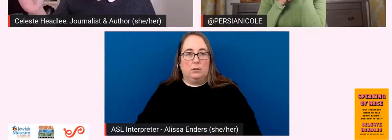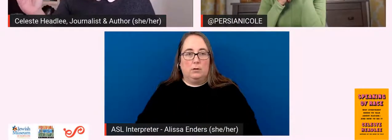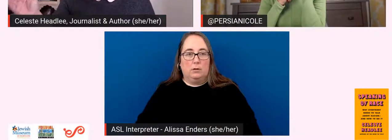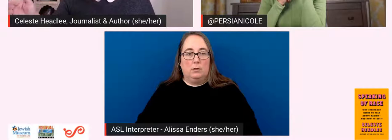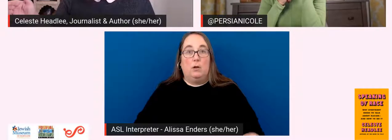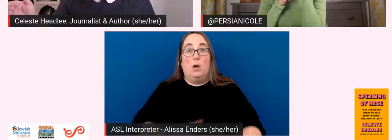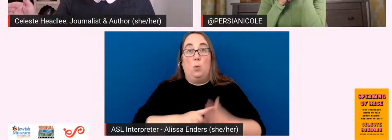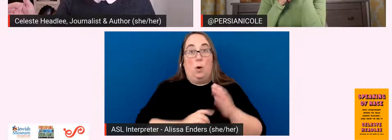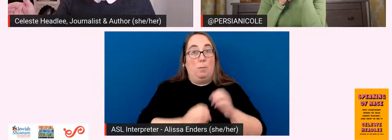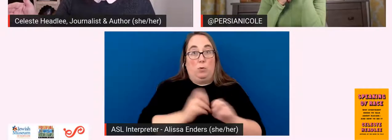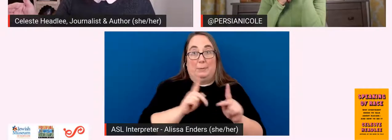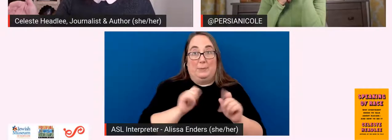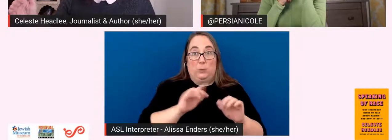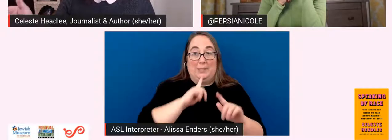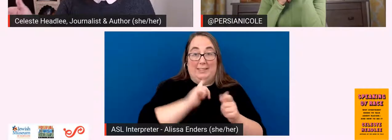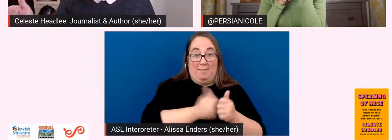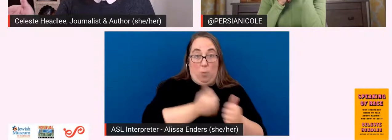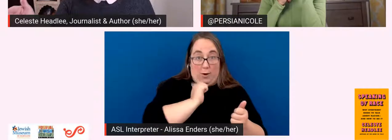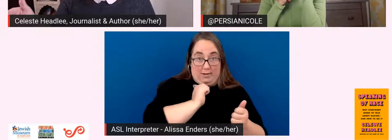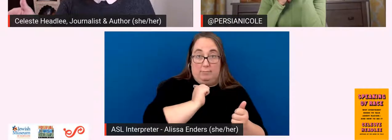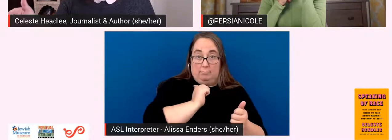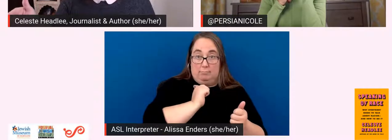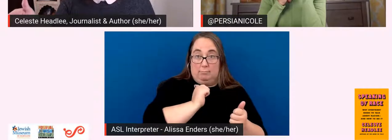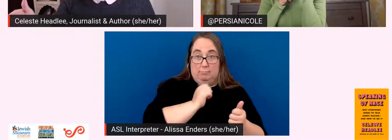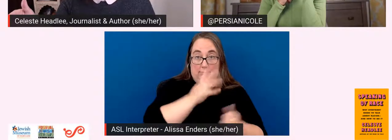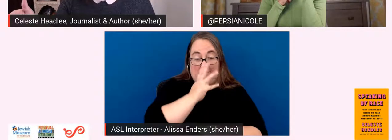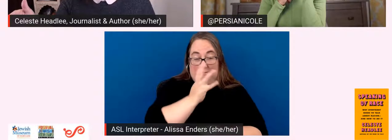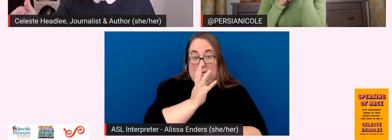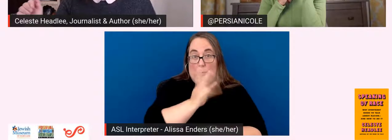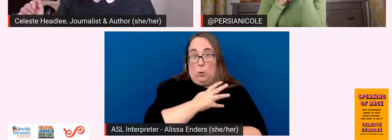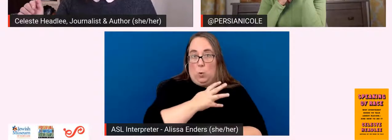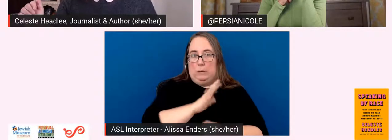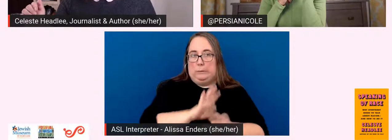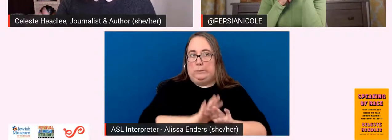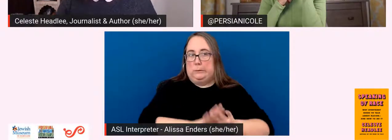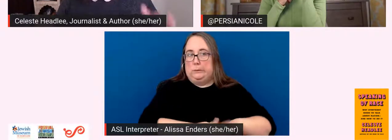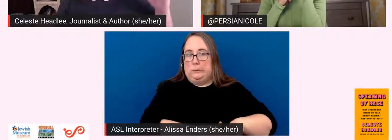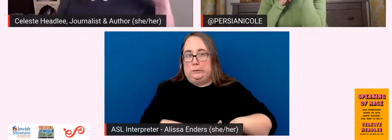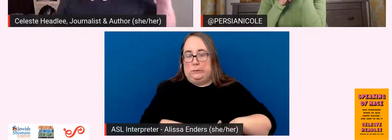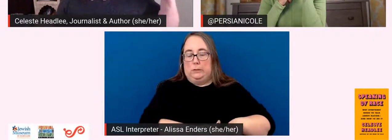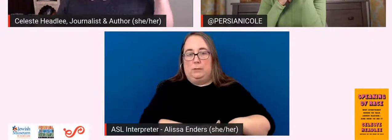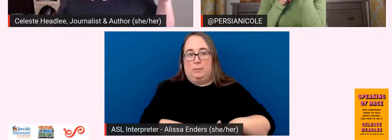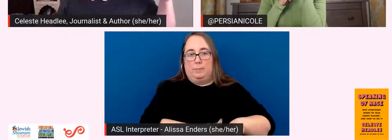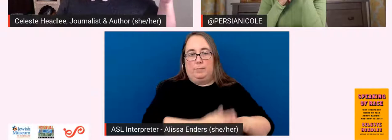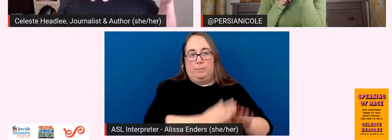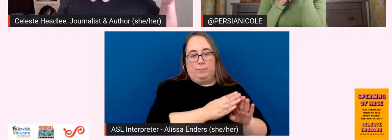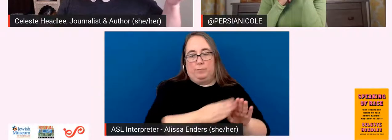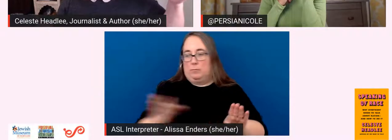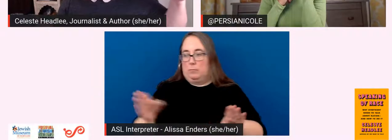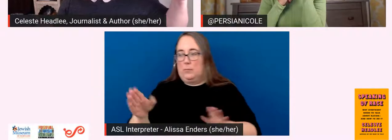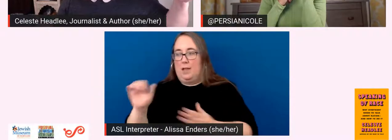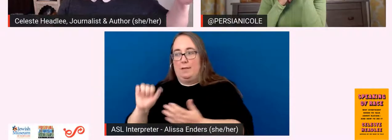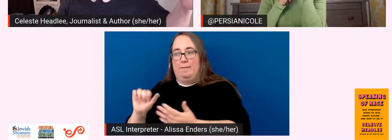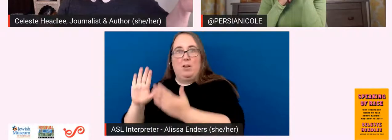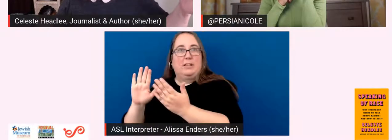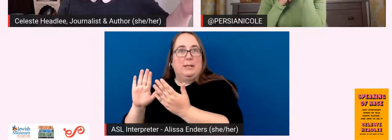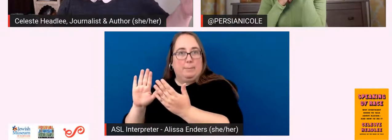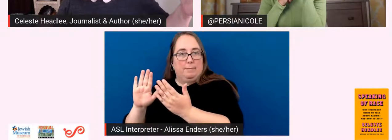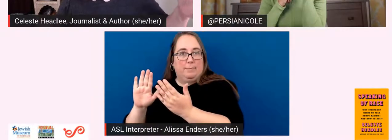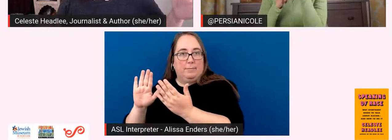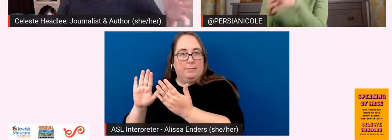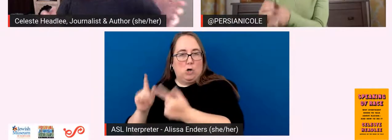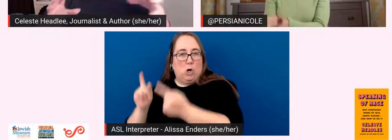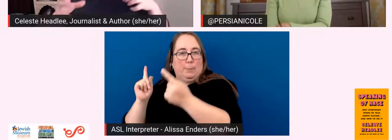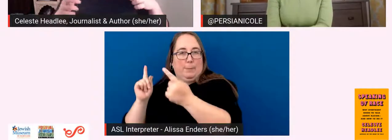people do, which is avoid it completely or ignore the comment that they make, and confronting them in an